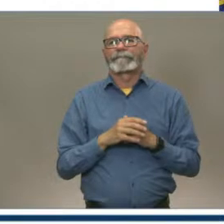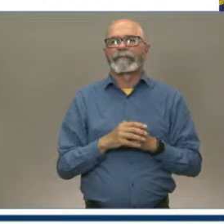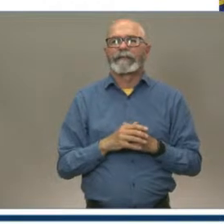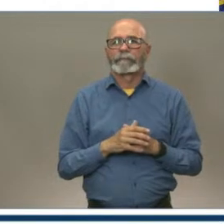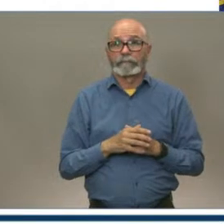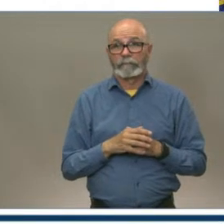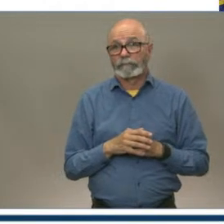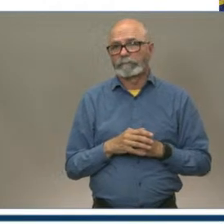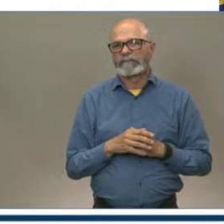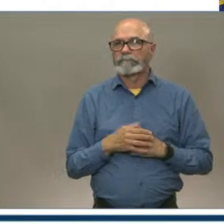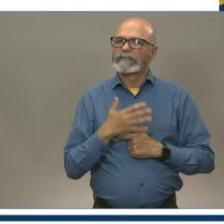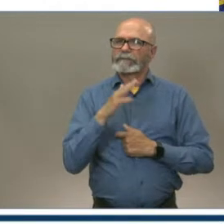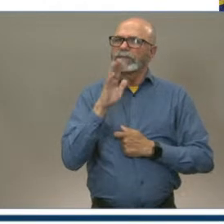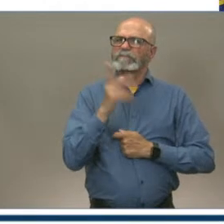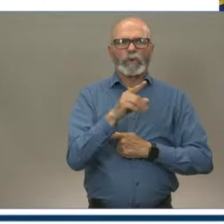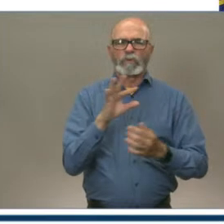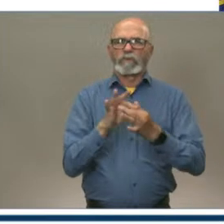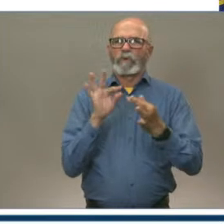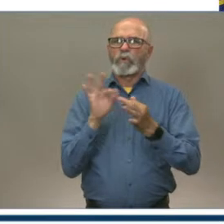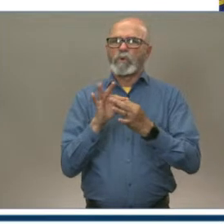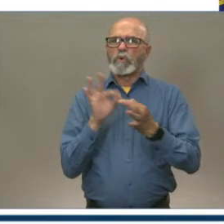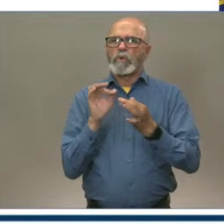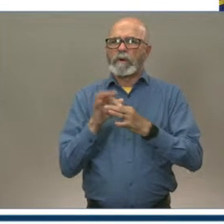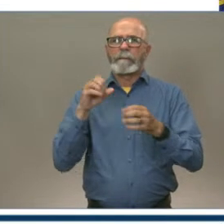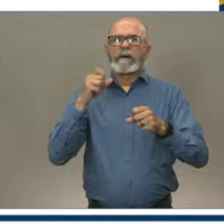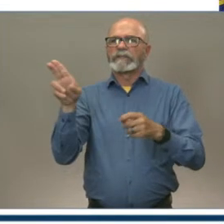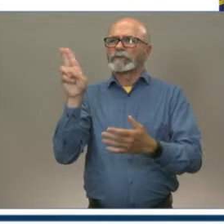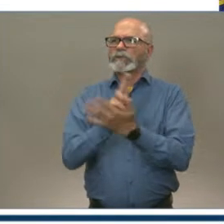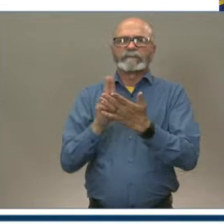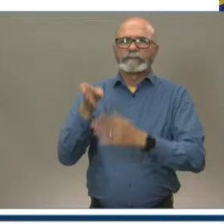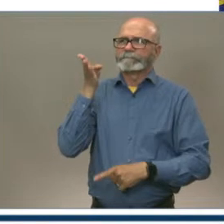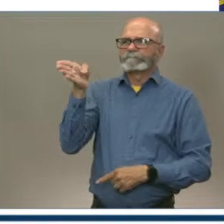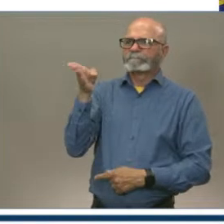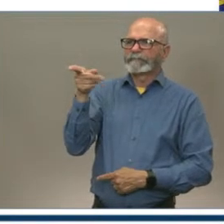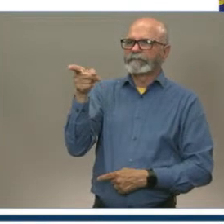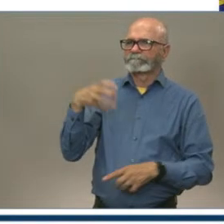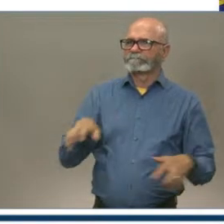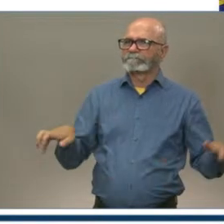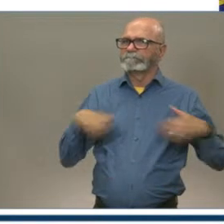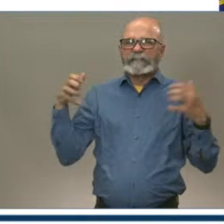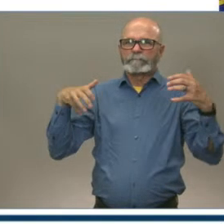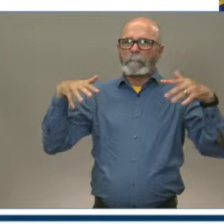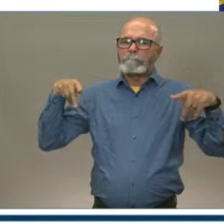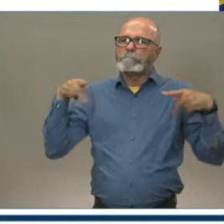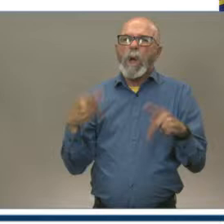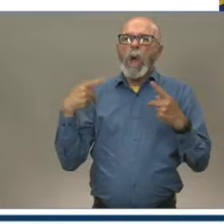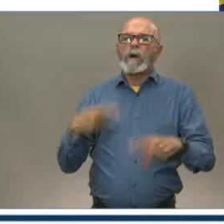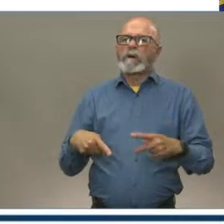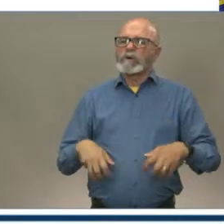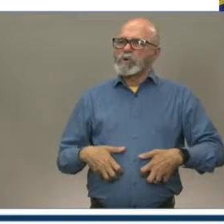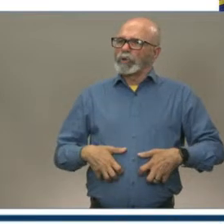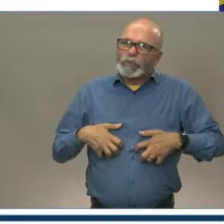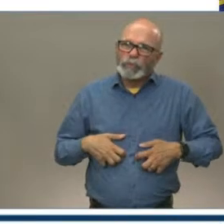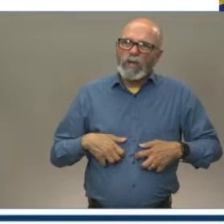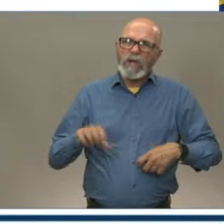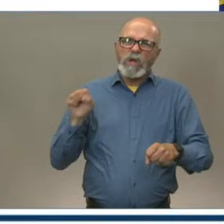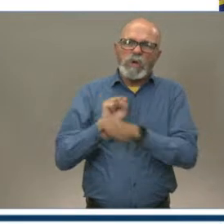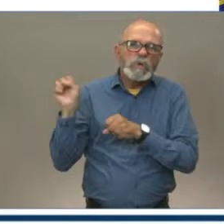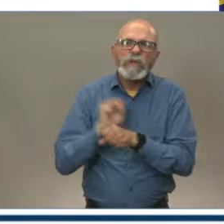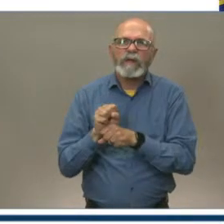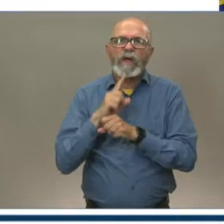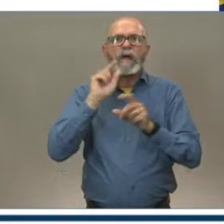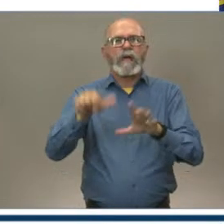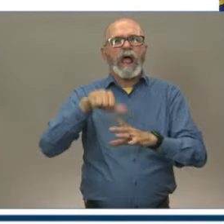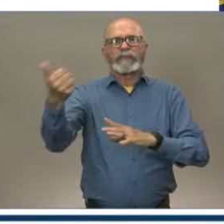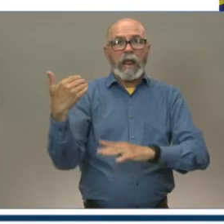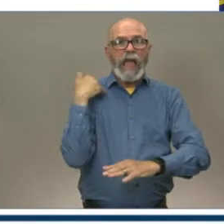harsh words towards these university students who partied on Friday night, and we know that there was another gathering last night.